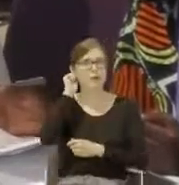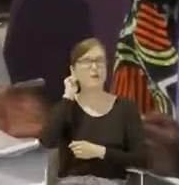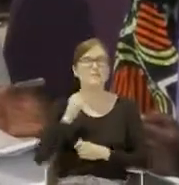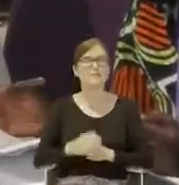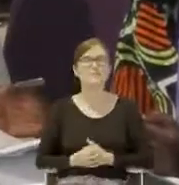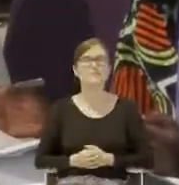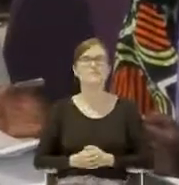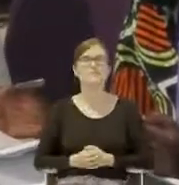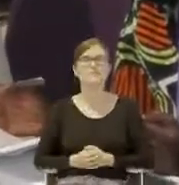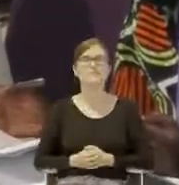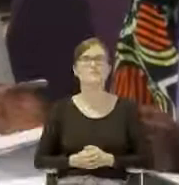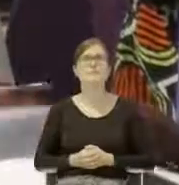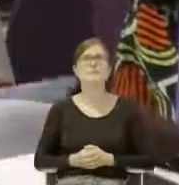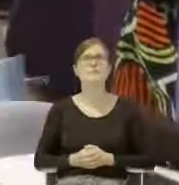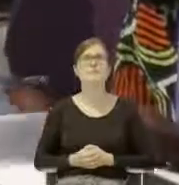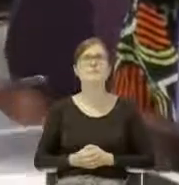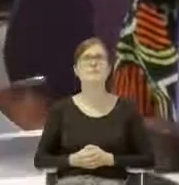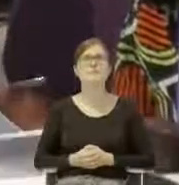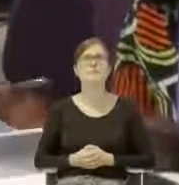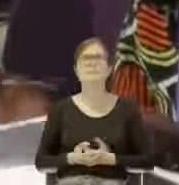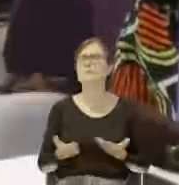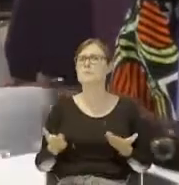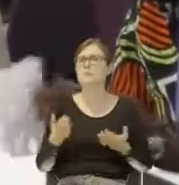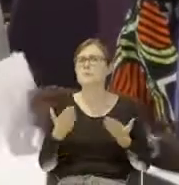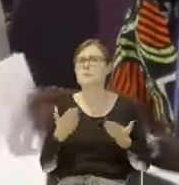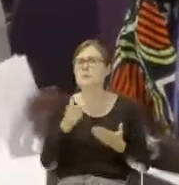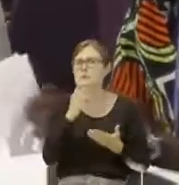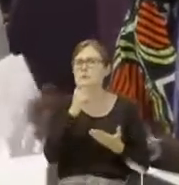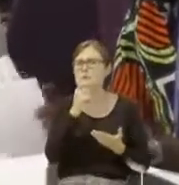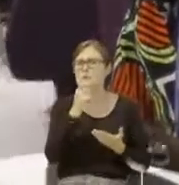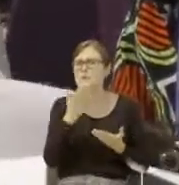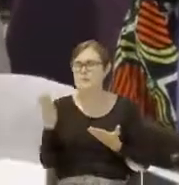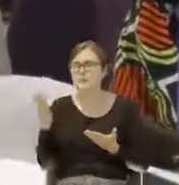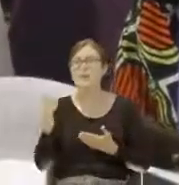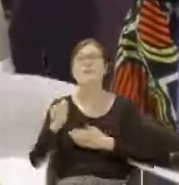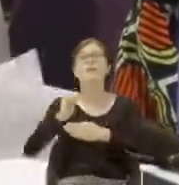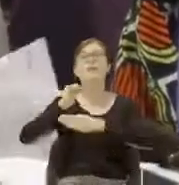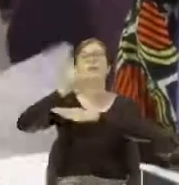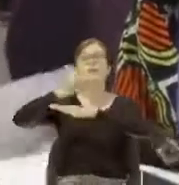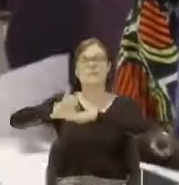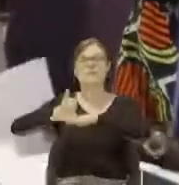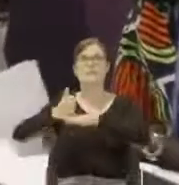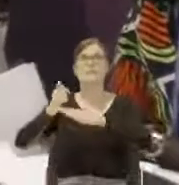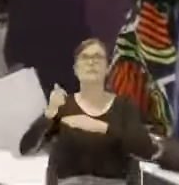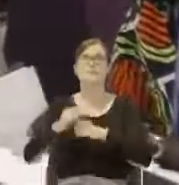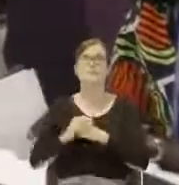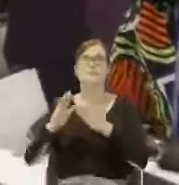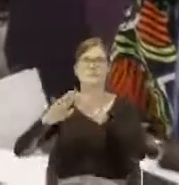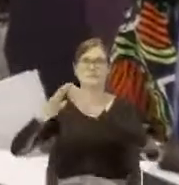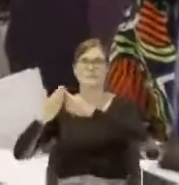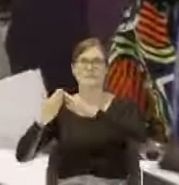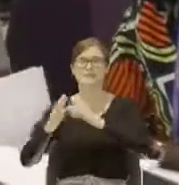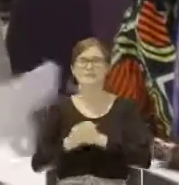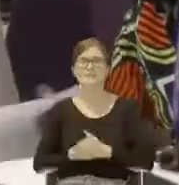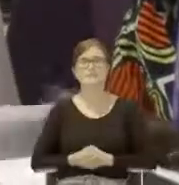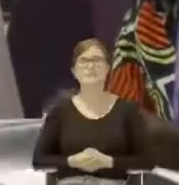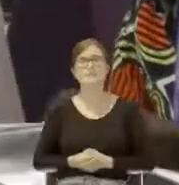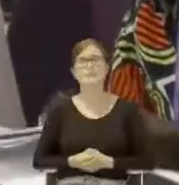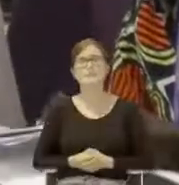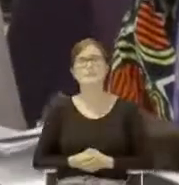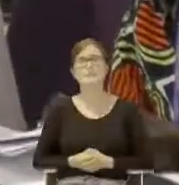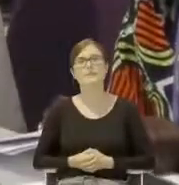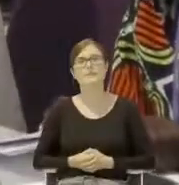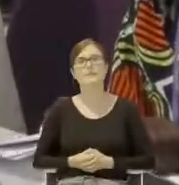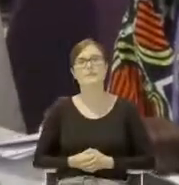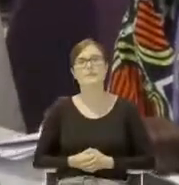the Mayor of The Hague and Co-President of UCLG, Jan van Sanen, because you know how agendas are, and we want to accommodate